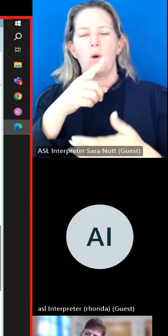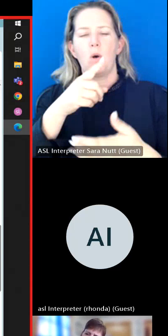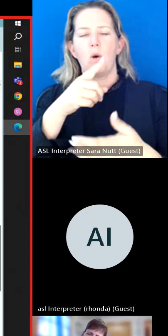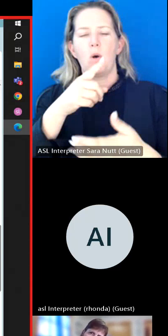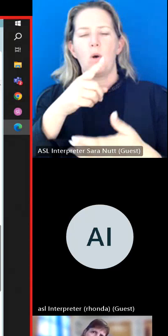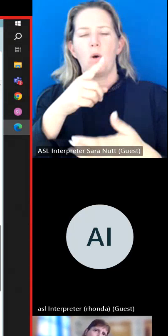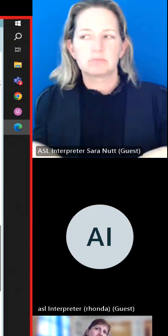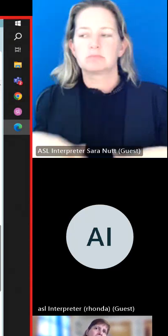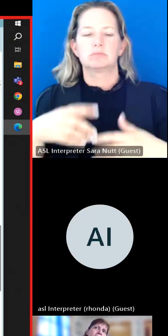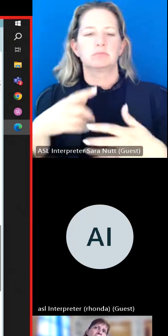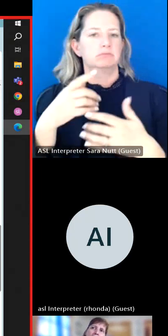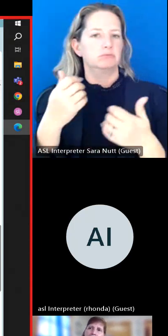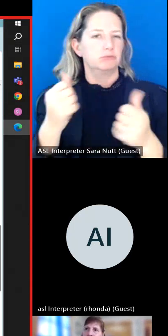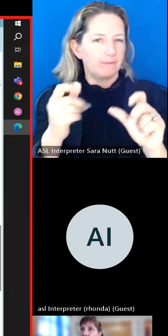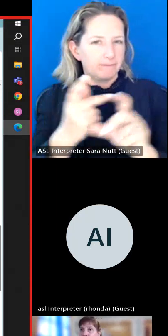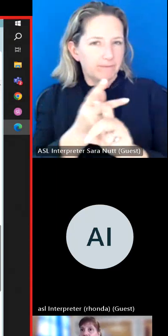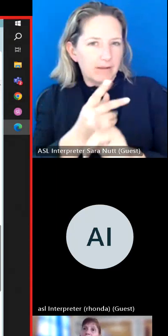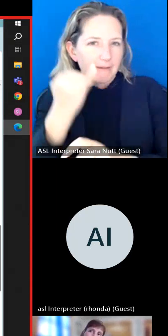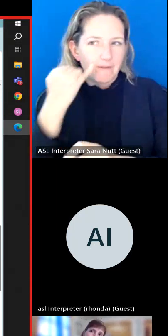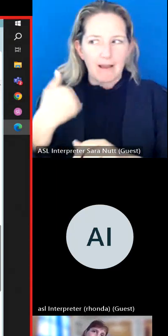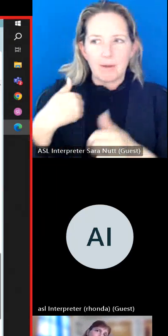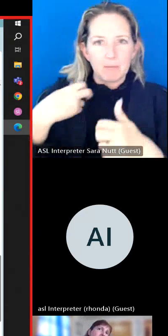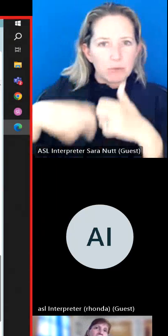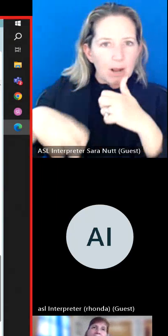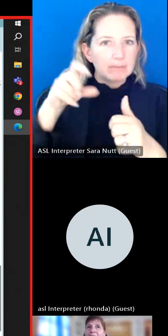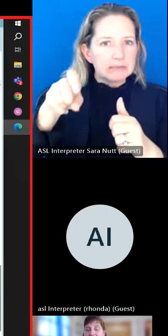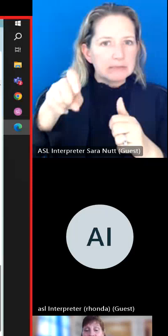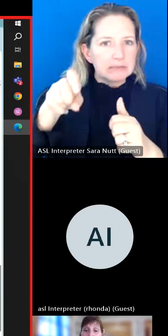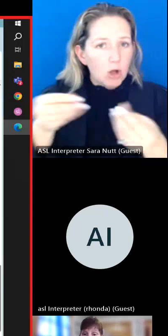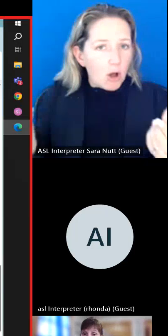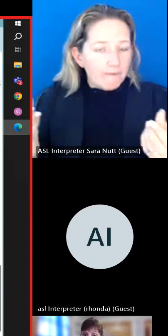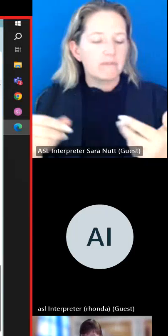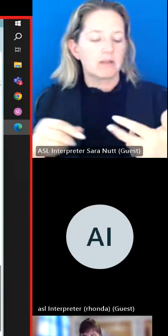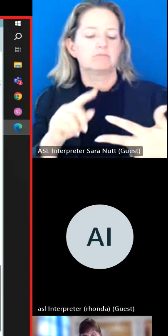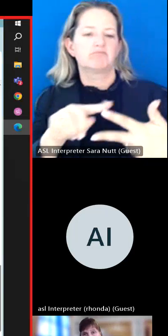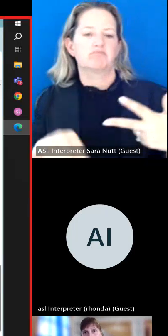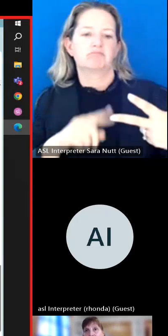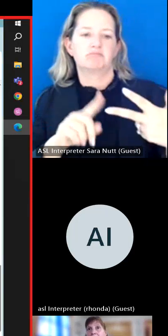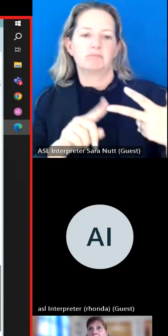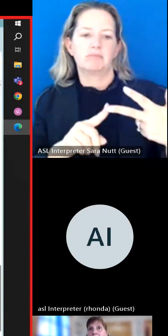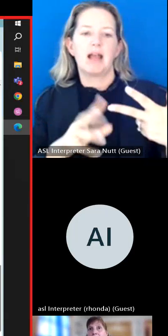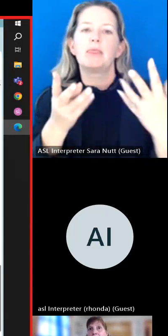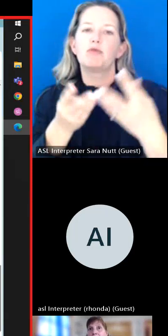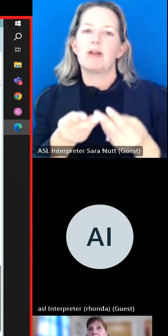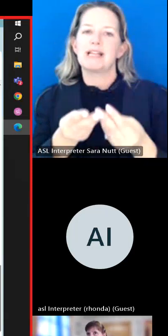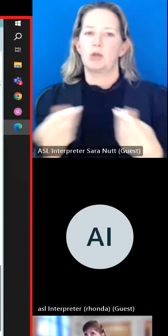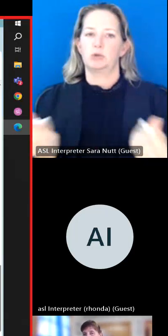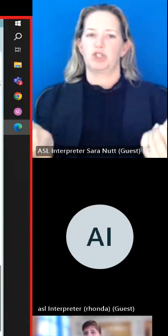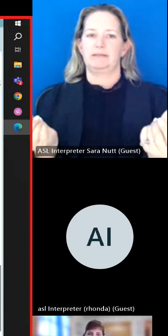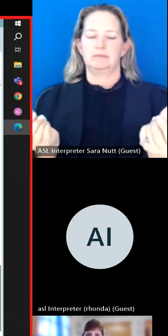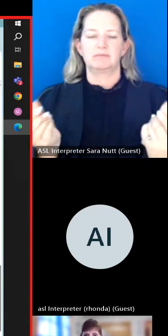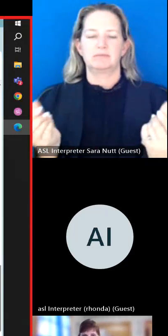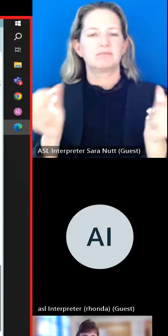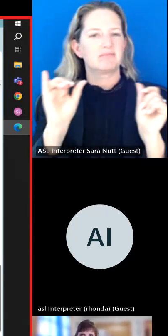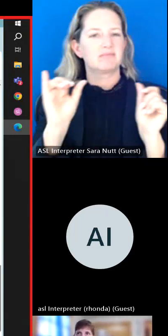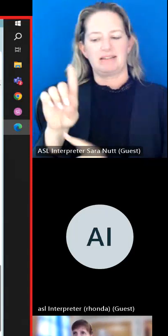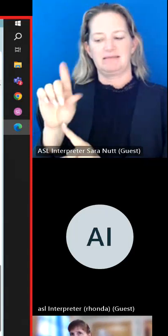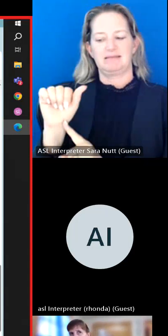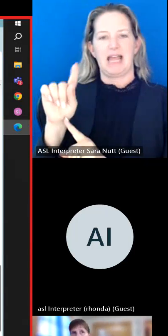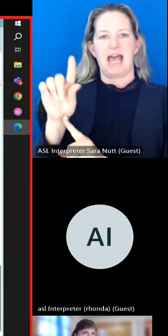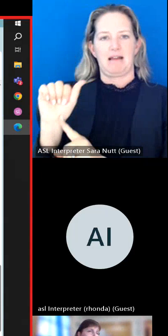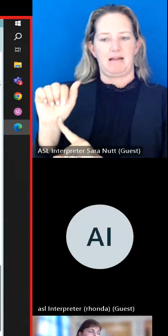to solve? And the resolution, that's where your data comes in, because your data can